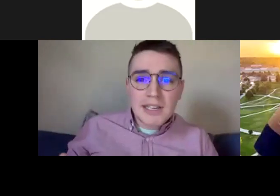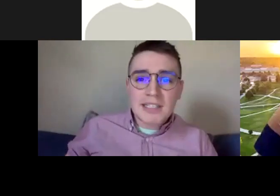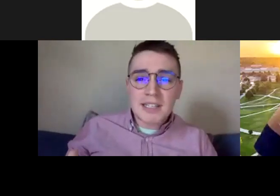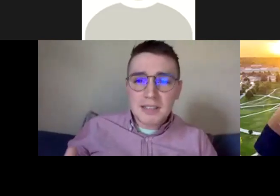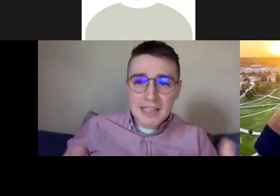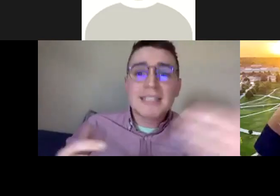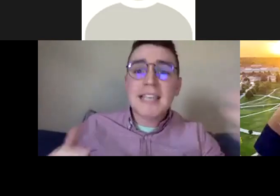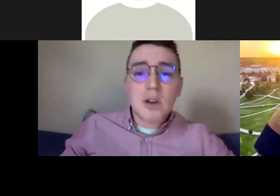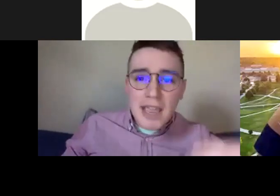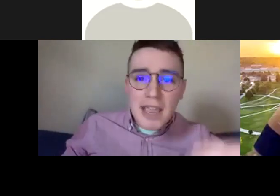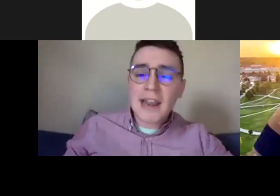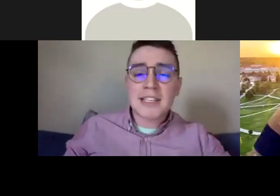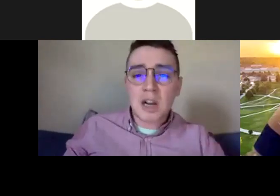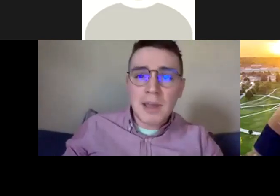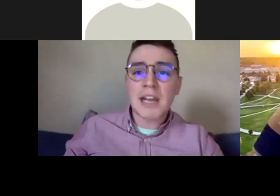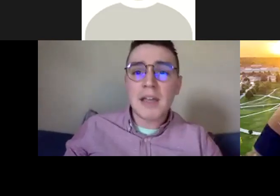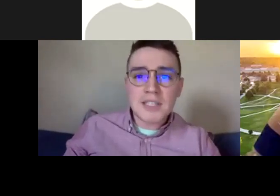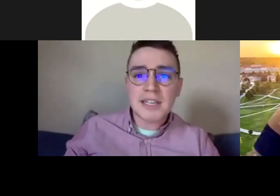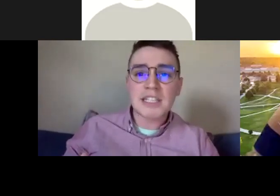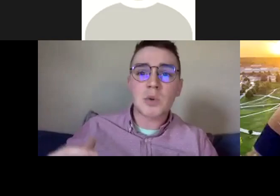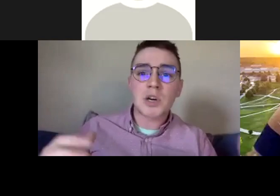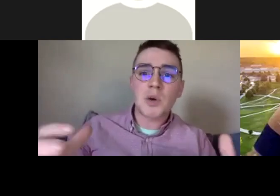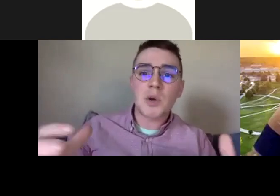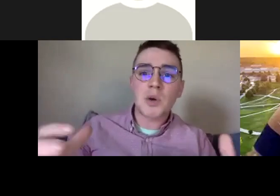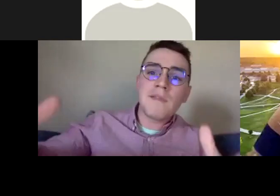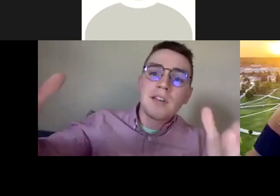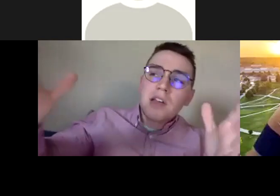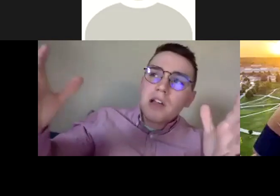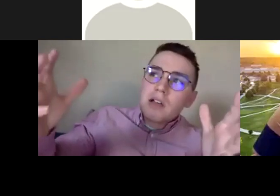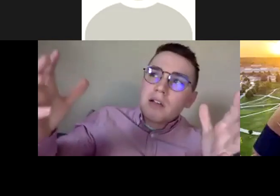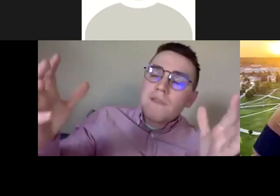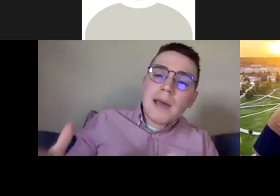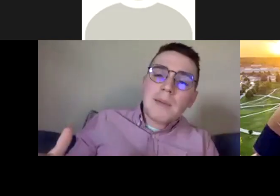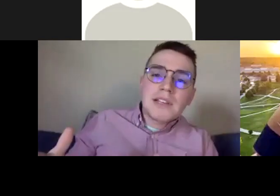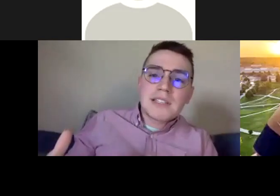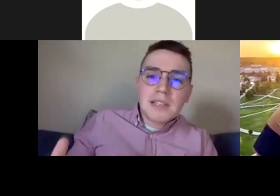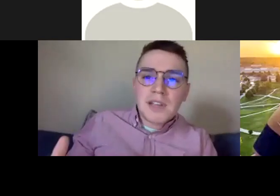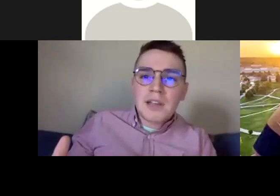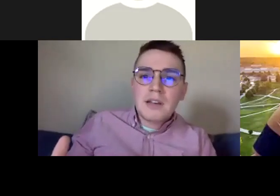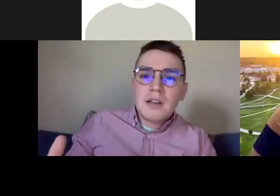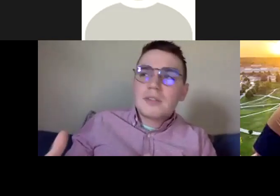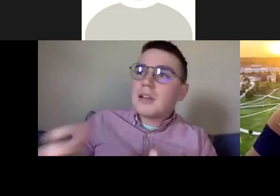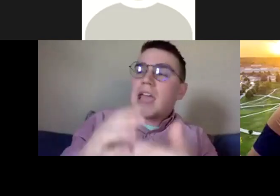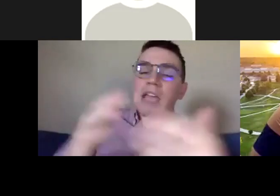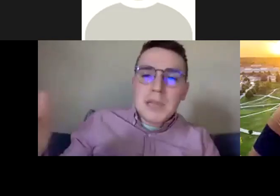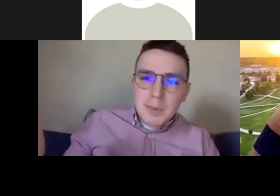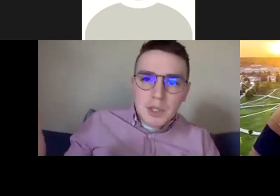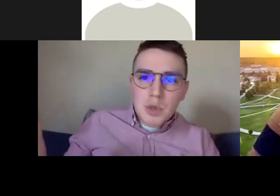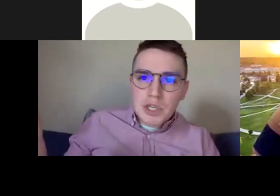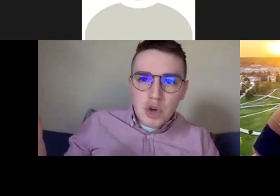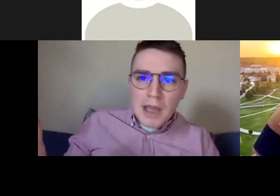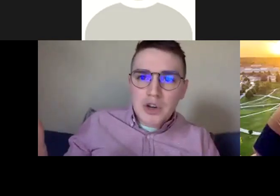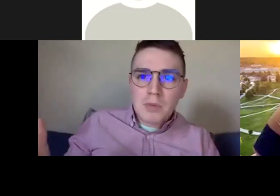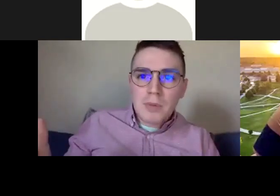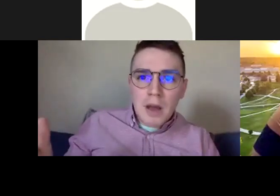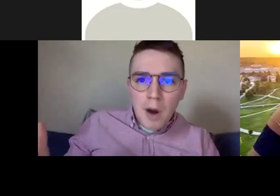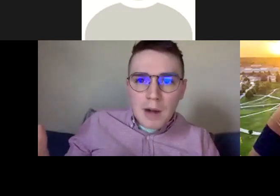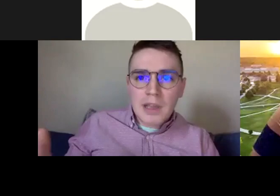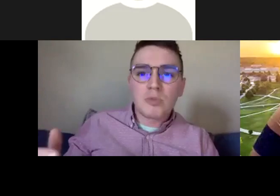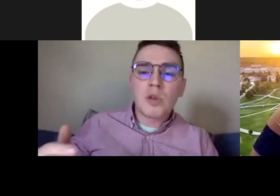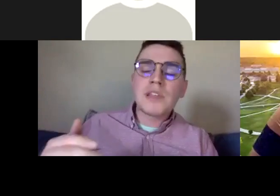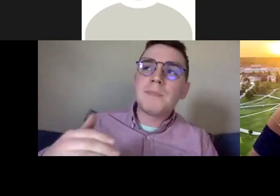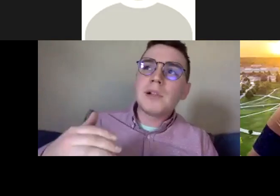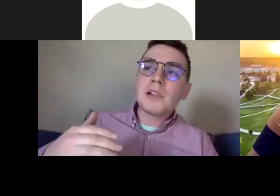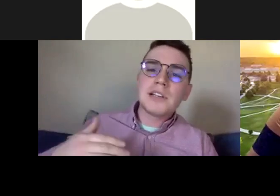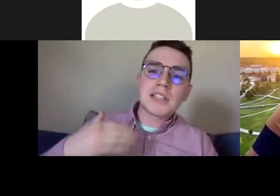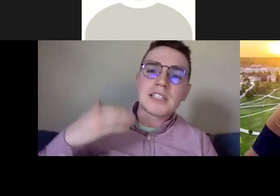Greeley is segregated as are many other cities to where you have families living 8 people to a 2-bedroom apartment,